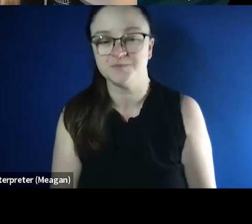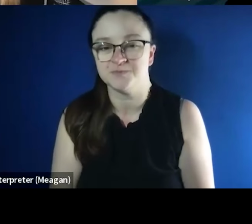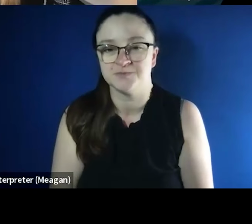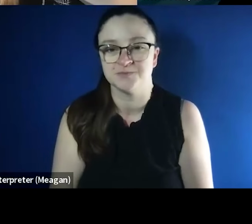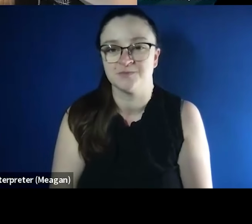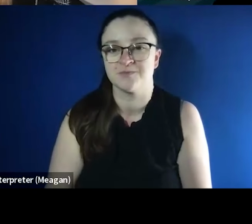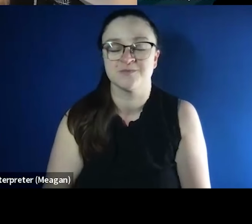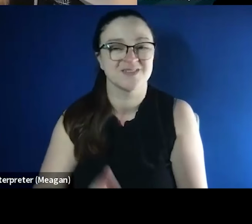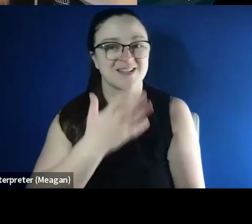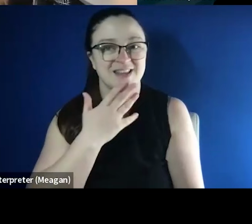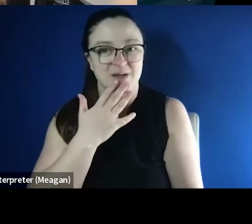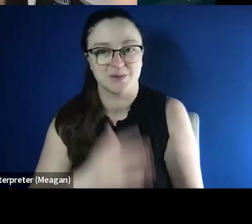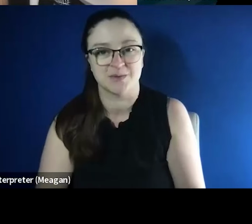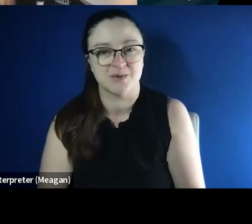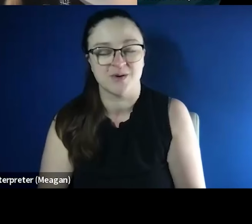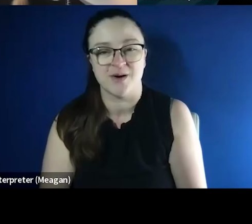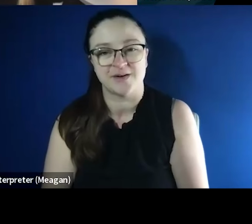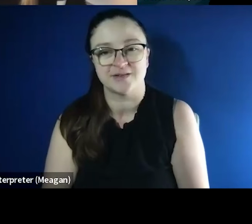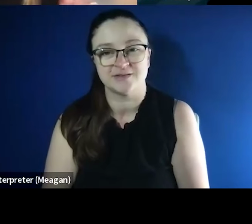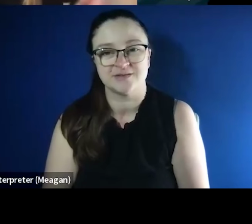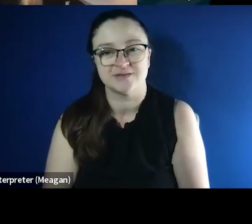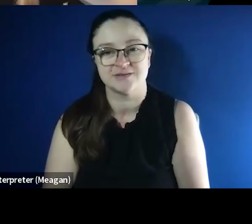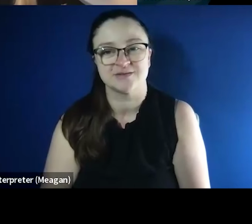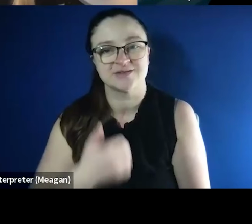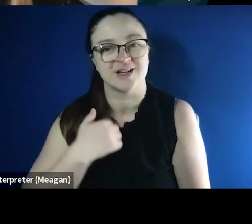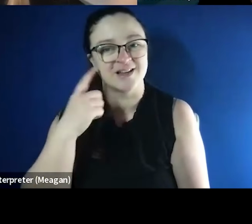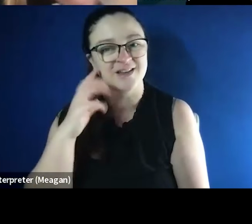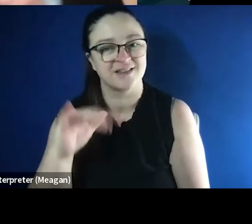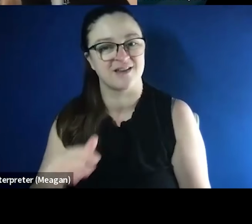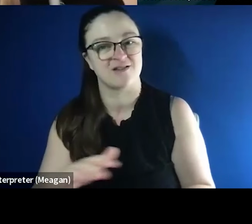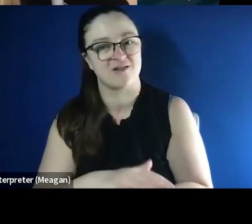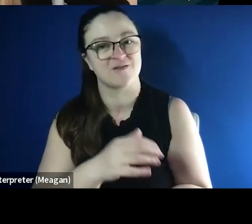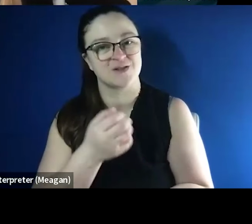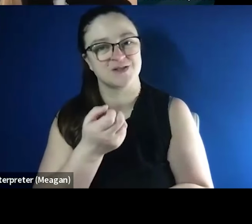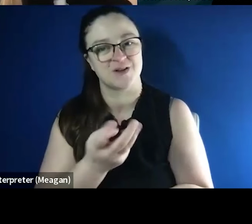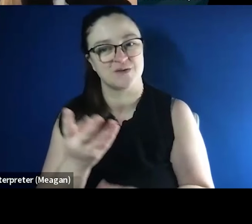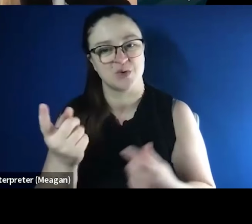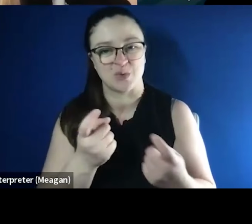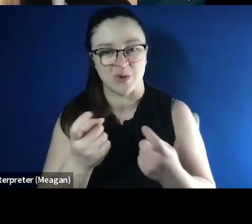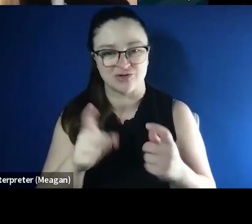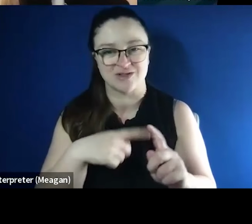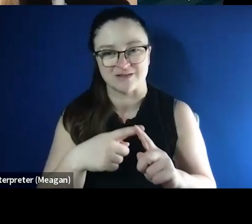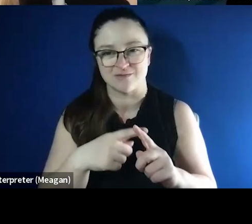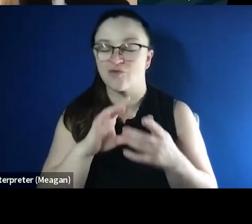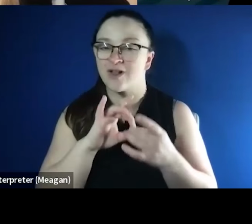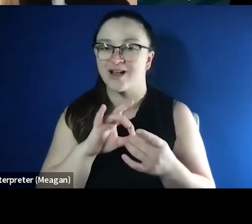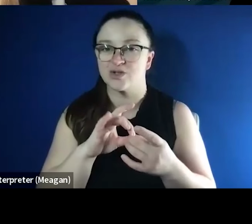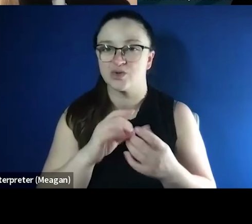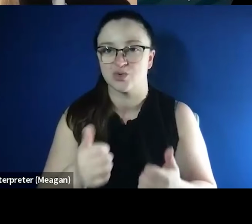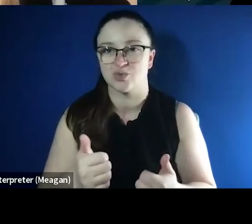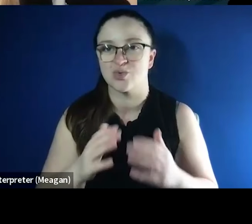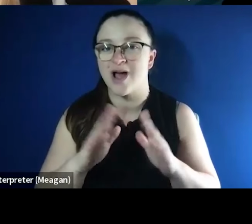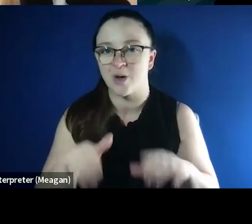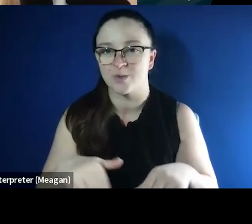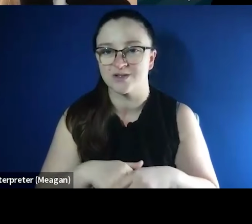Thank you for that. And I think that answer covers a couple of questions about housing. And there